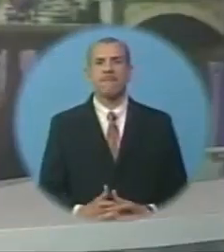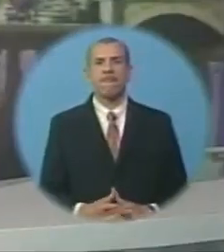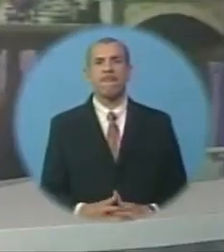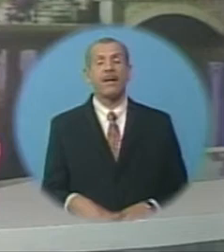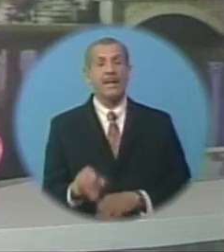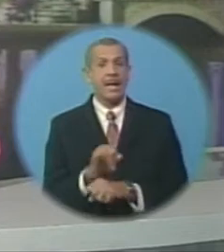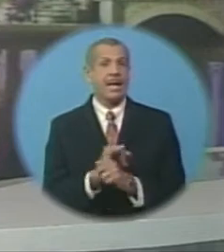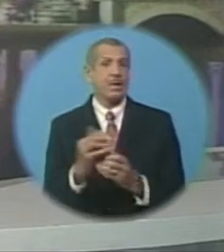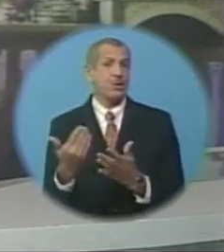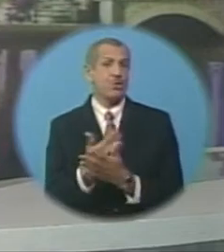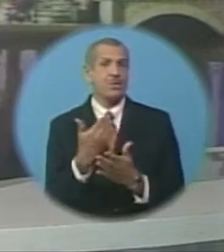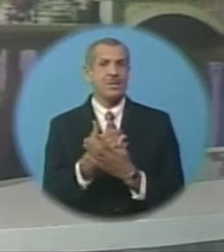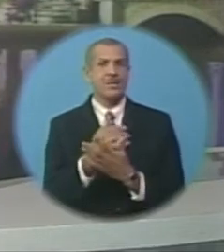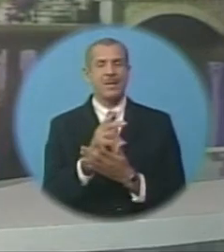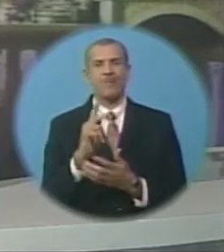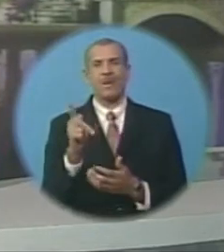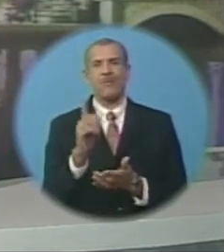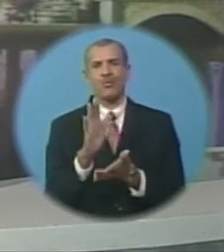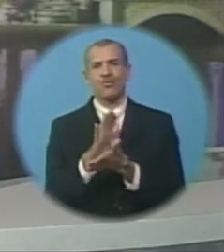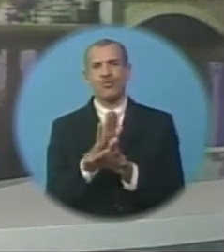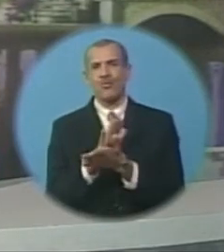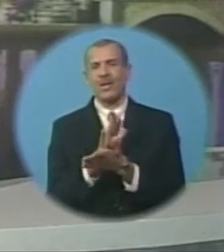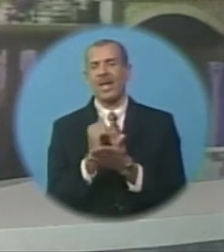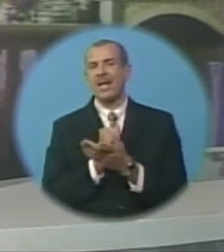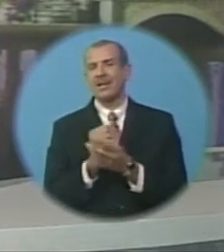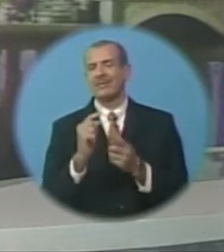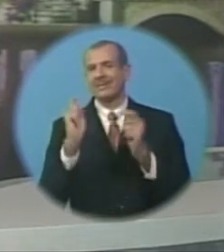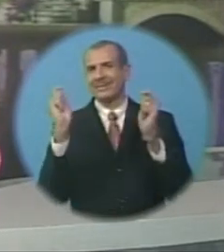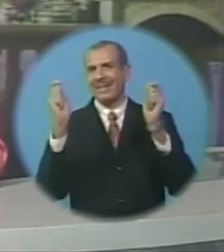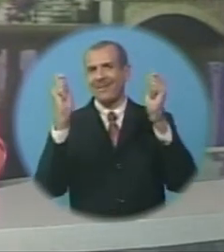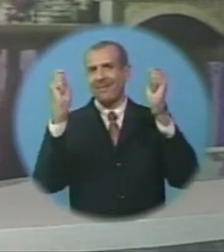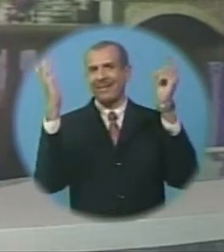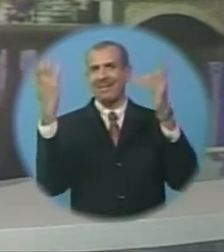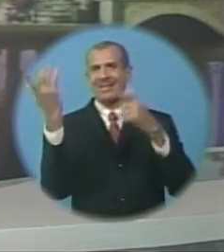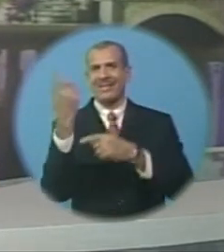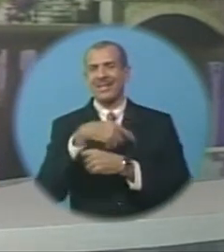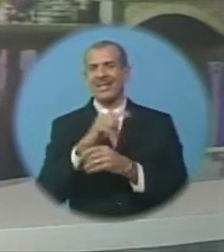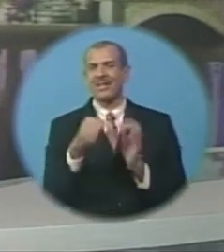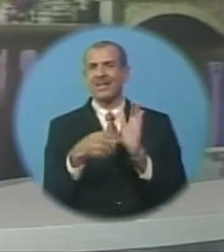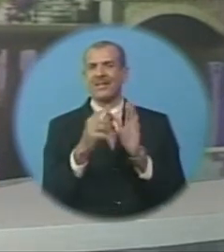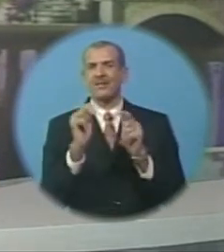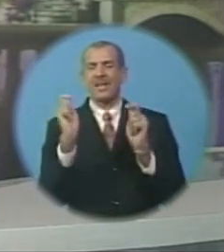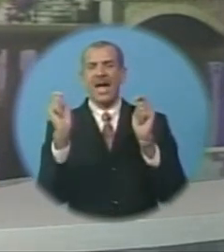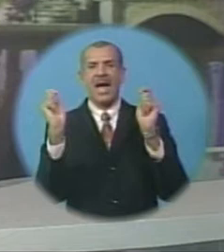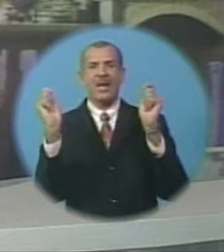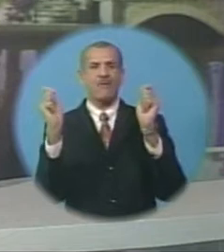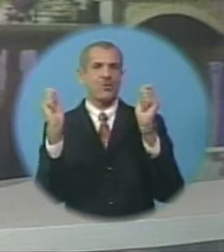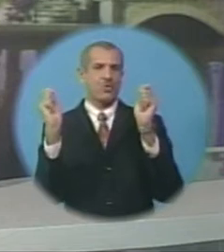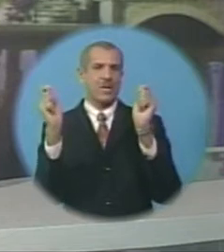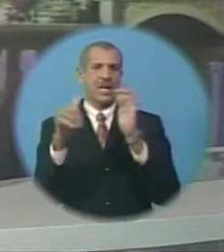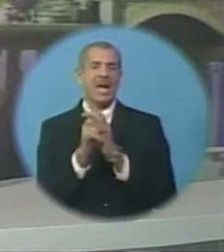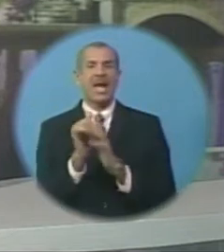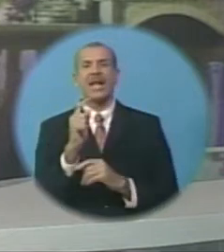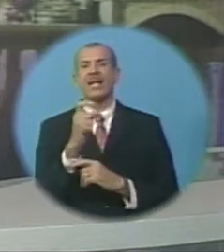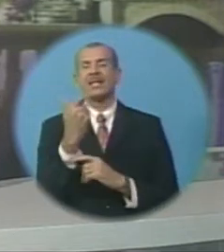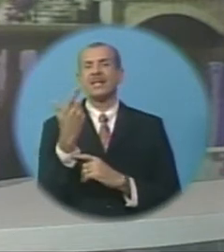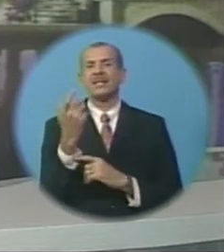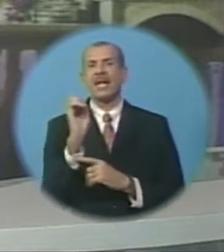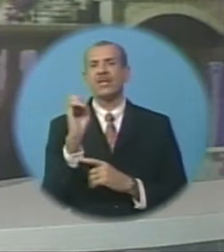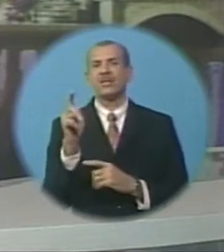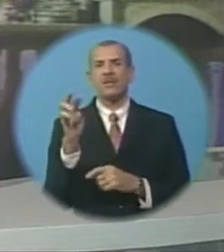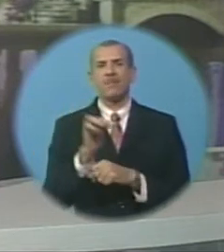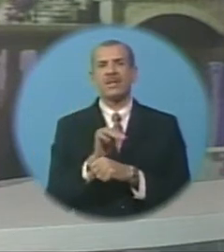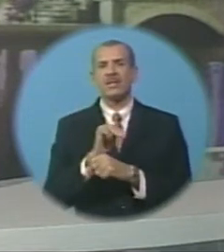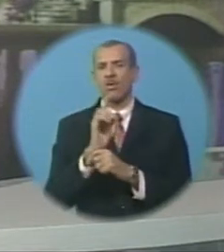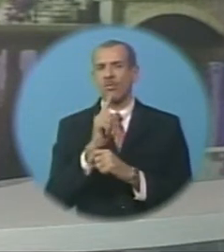The island's newest primary school had a huge celebration today to mark a special anniversary. There, the education minister